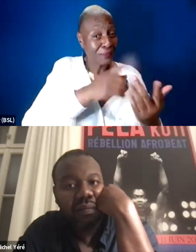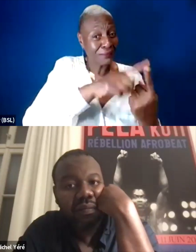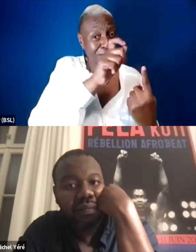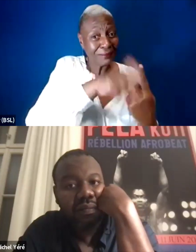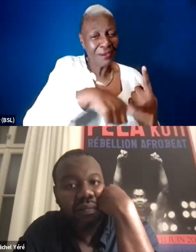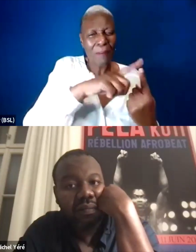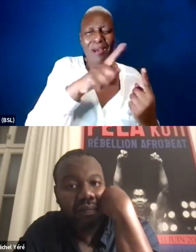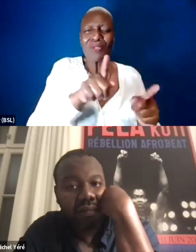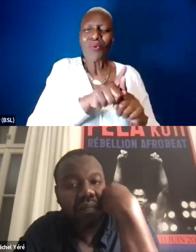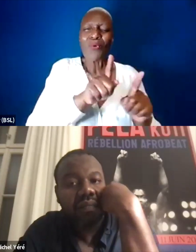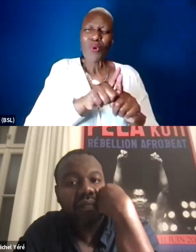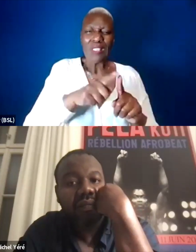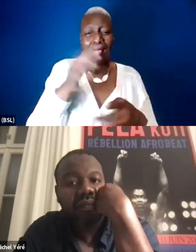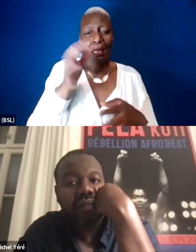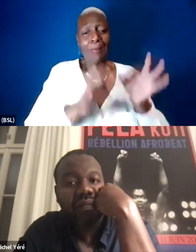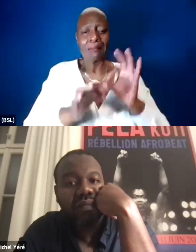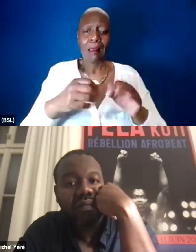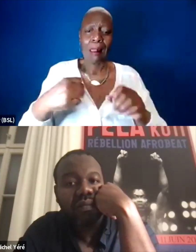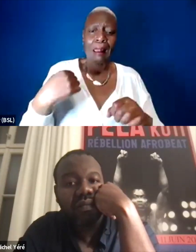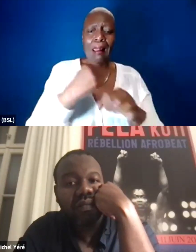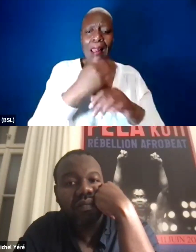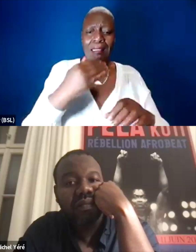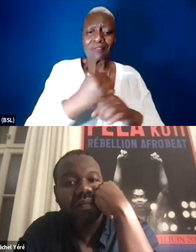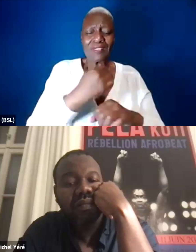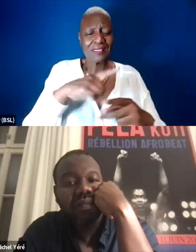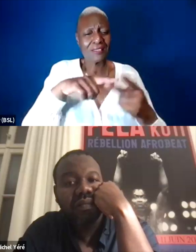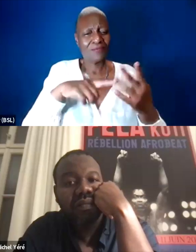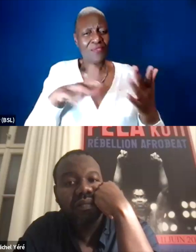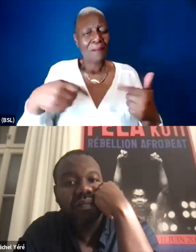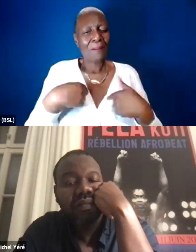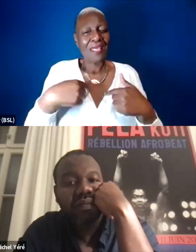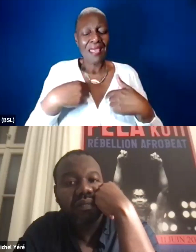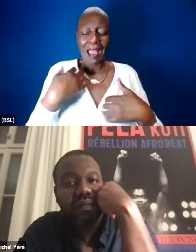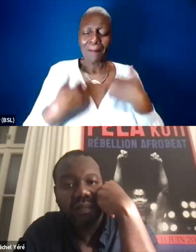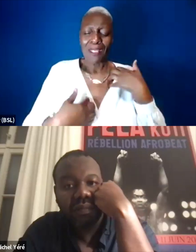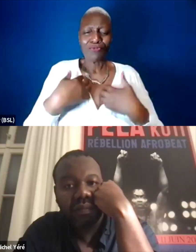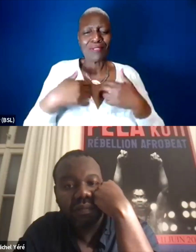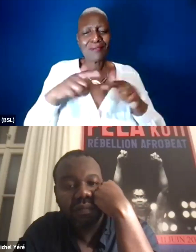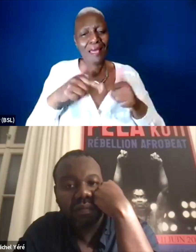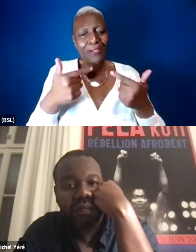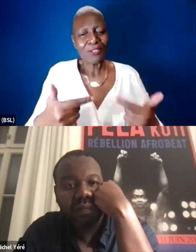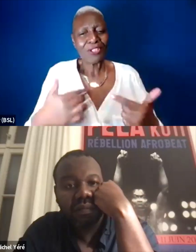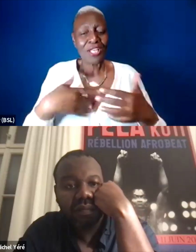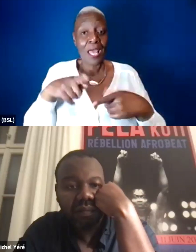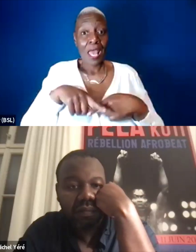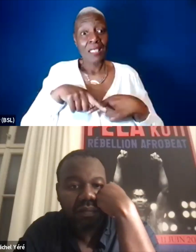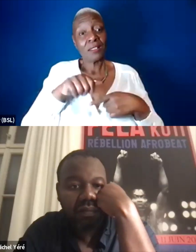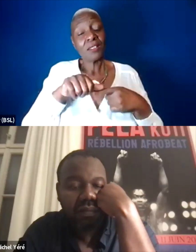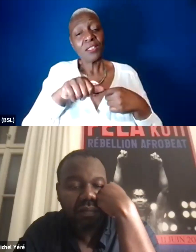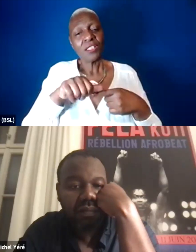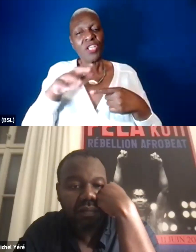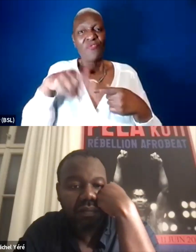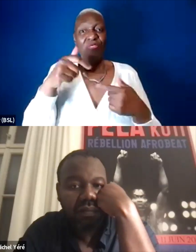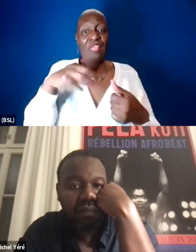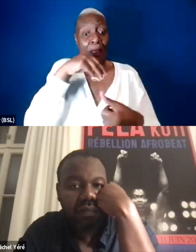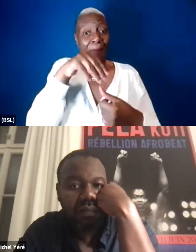this political activist. And for me, I'm interested in language. I'm interested in the immediate aftermath of the Armenian genocide